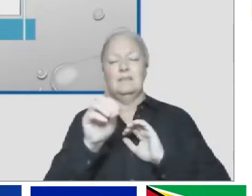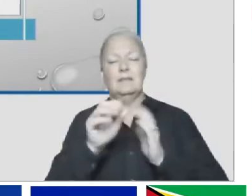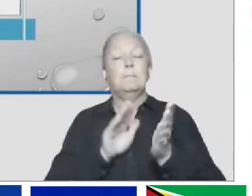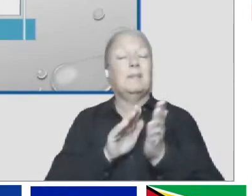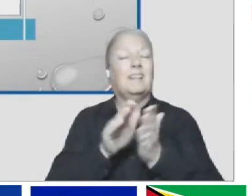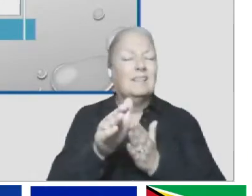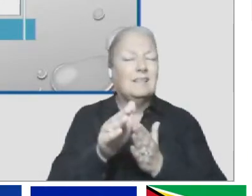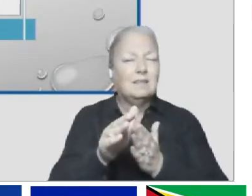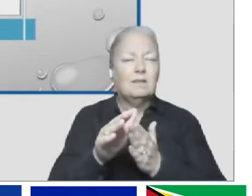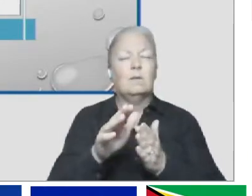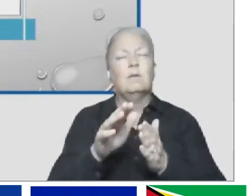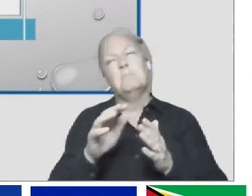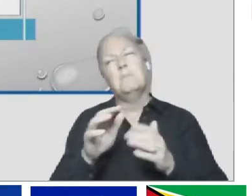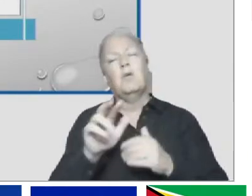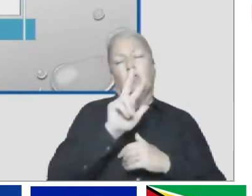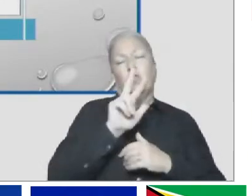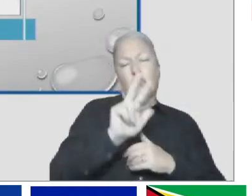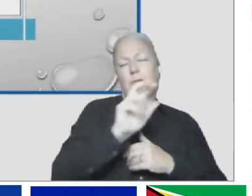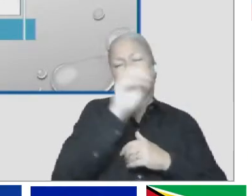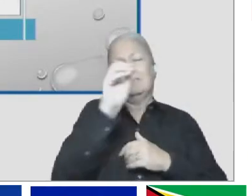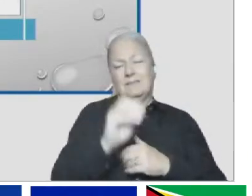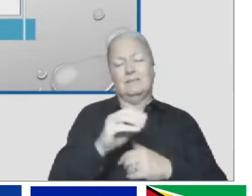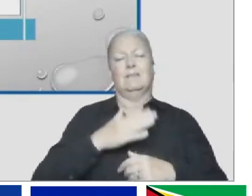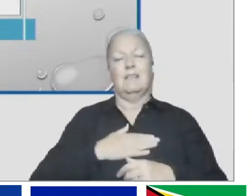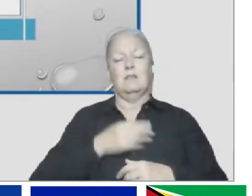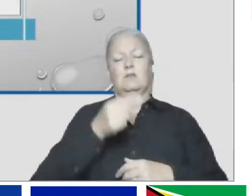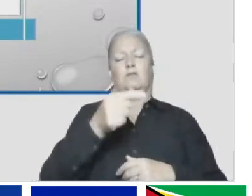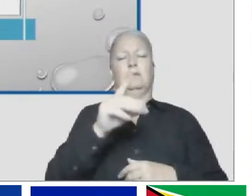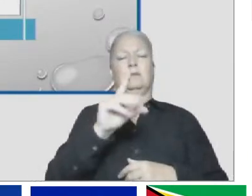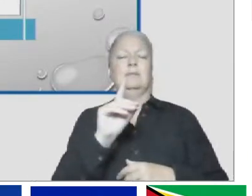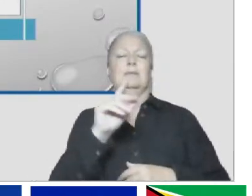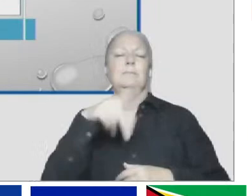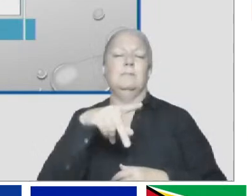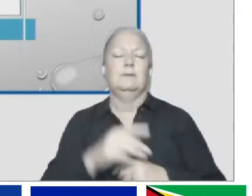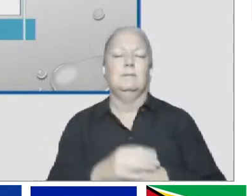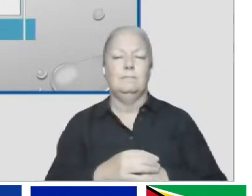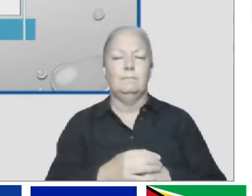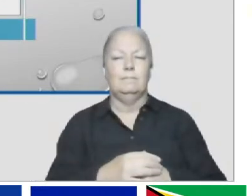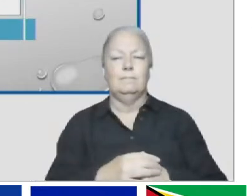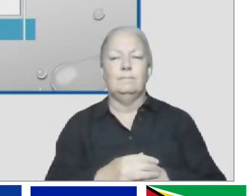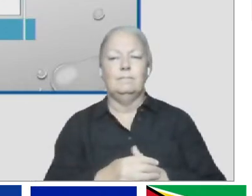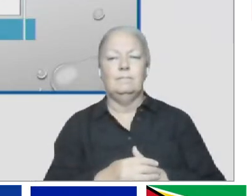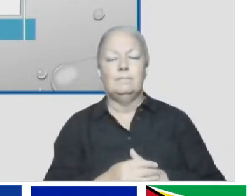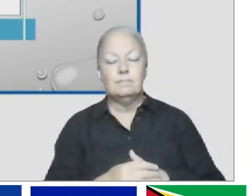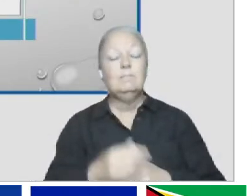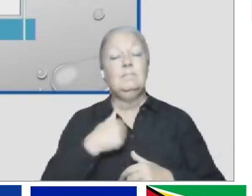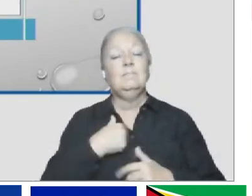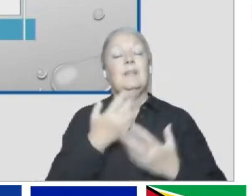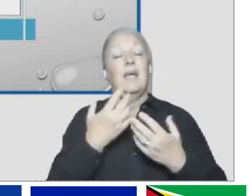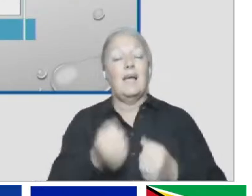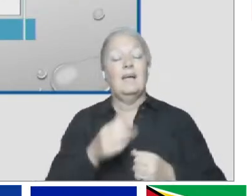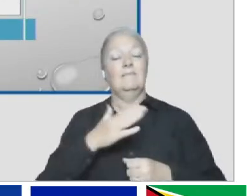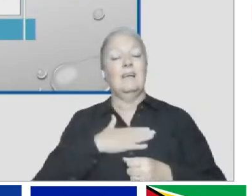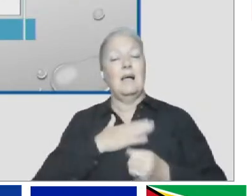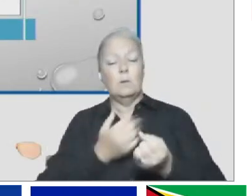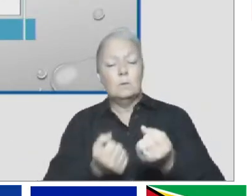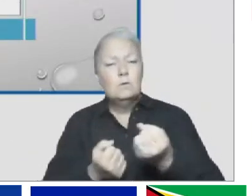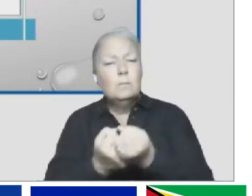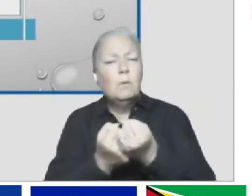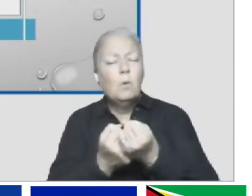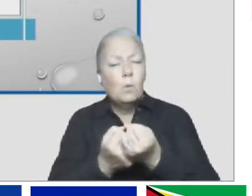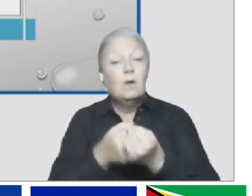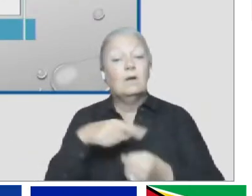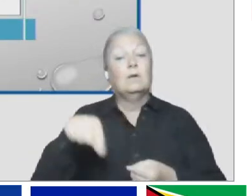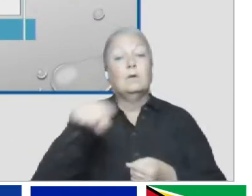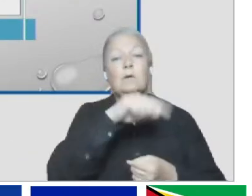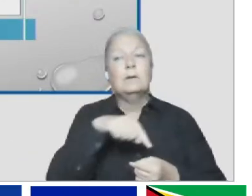GDP. Social support systems were instituted, which offered support to our vulnerable and affected persons so that